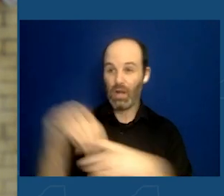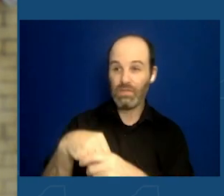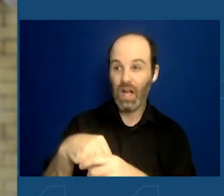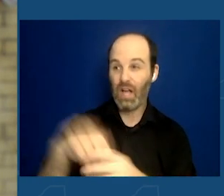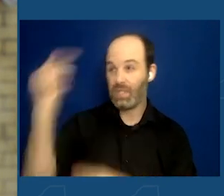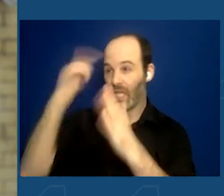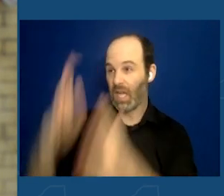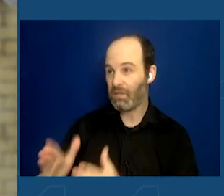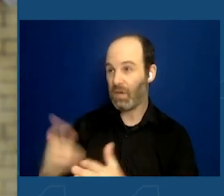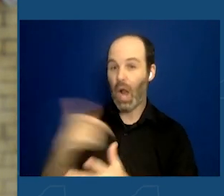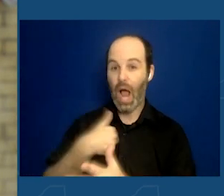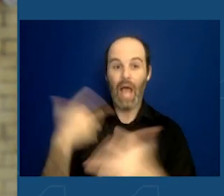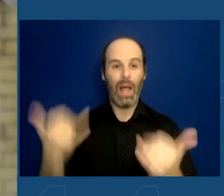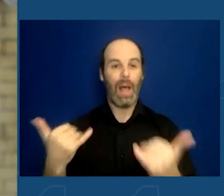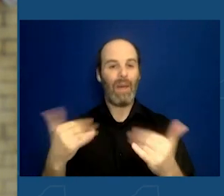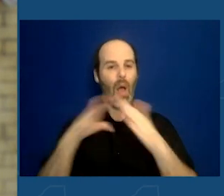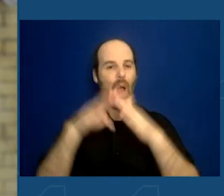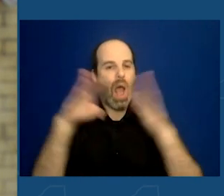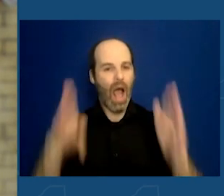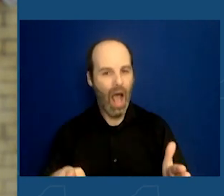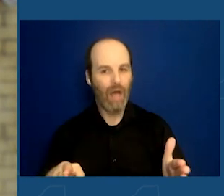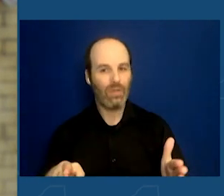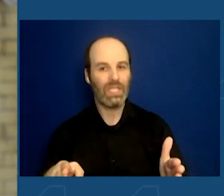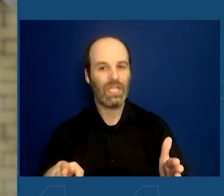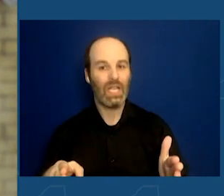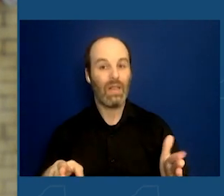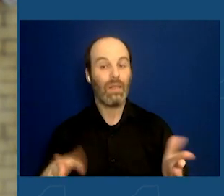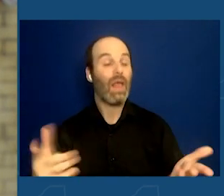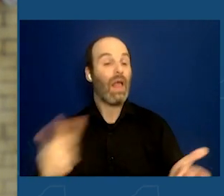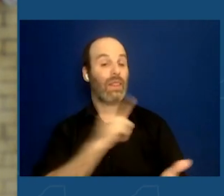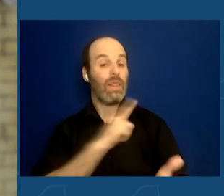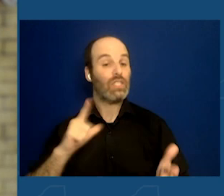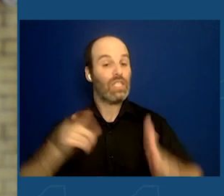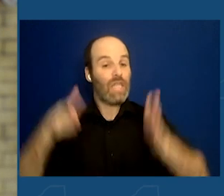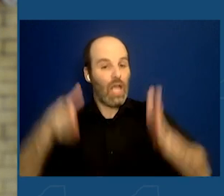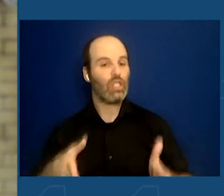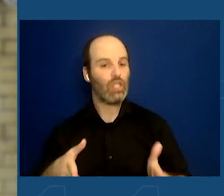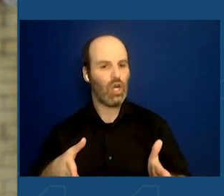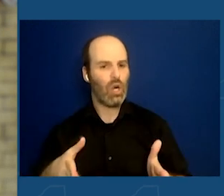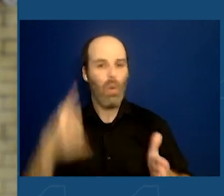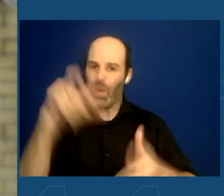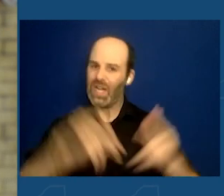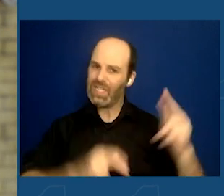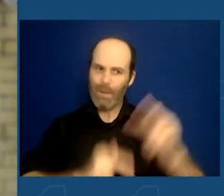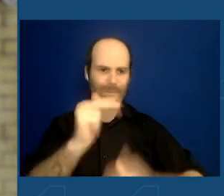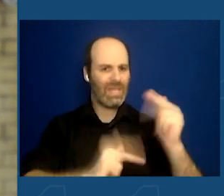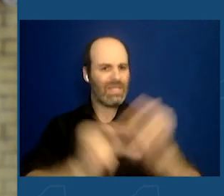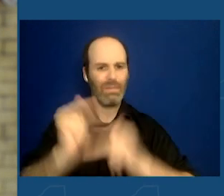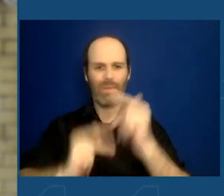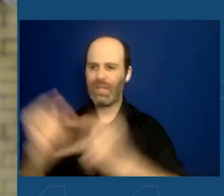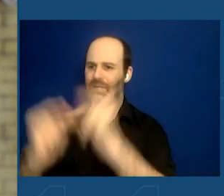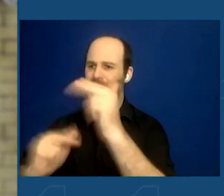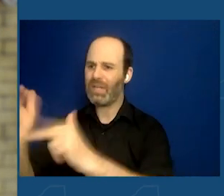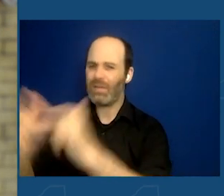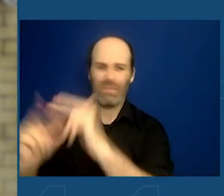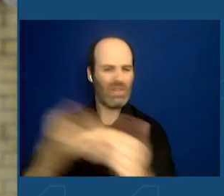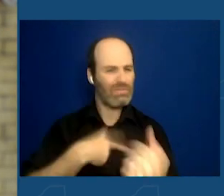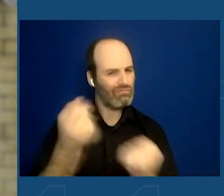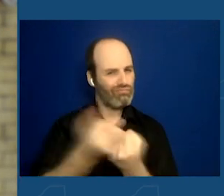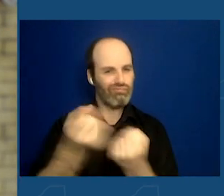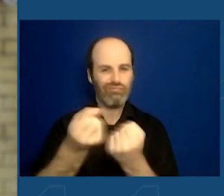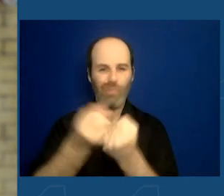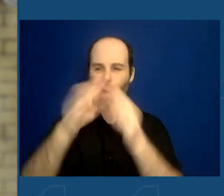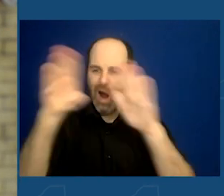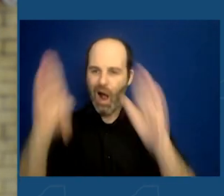a housing legislator, a pro-housing legislator. We need to build and build everywhere, because that's the only way we're going to get out